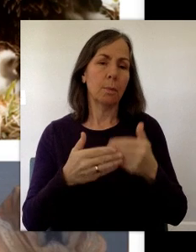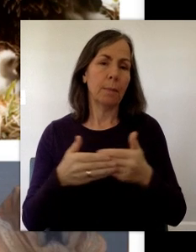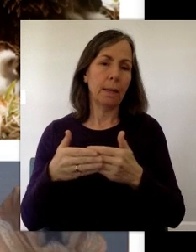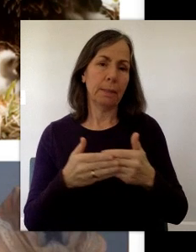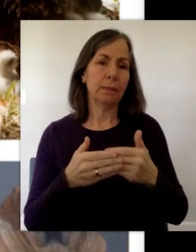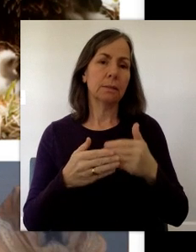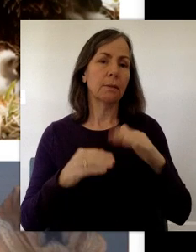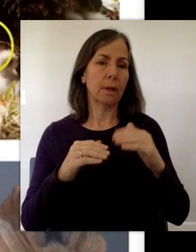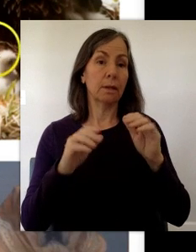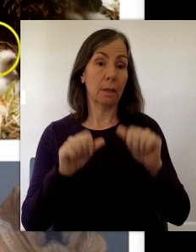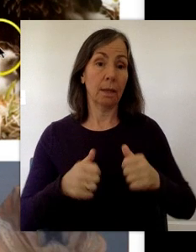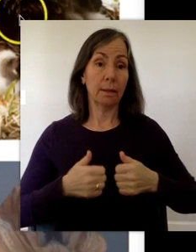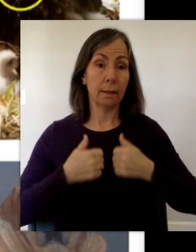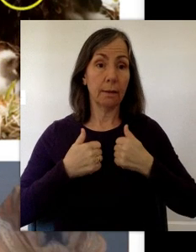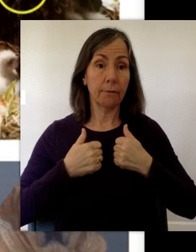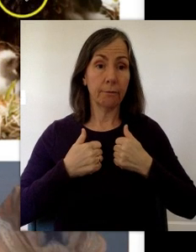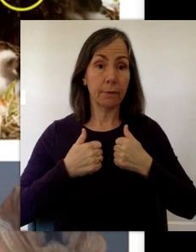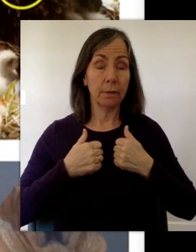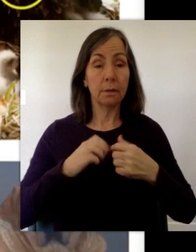So an